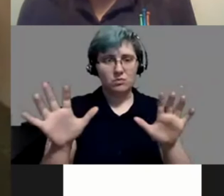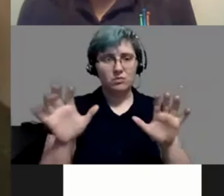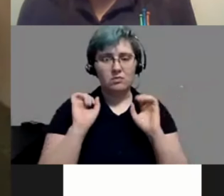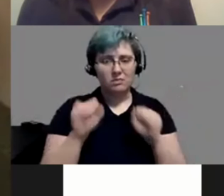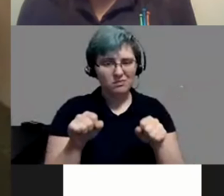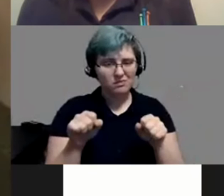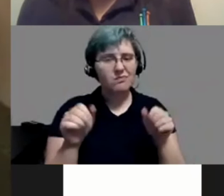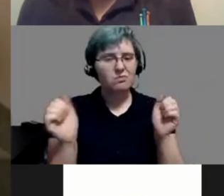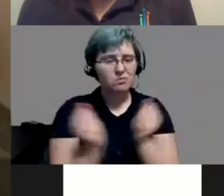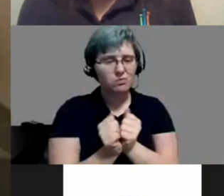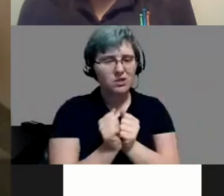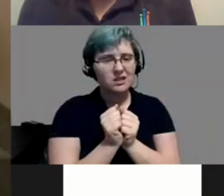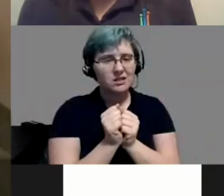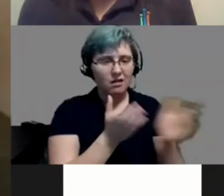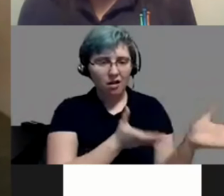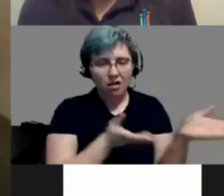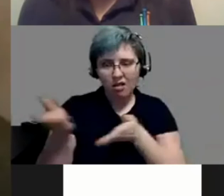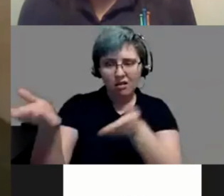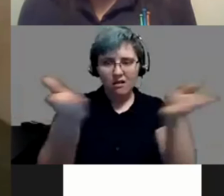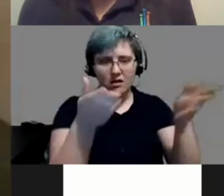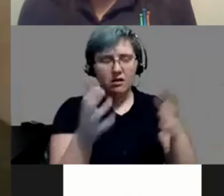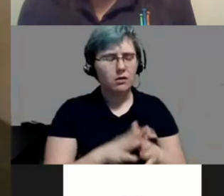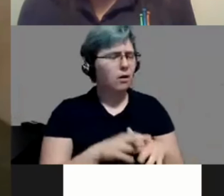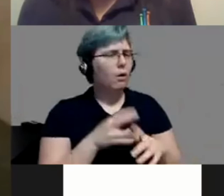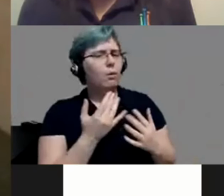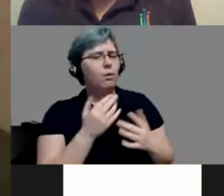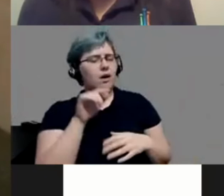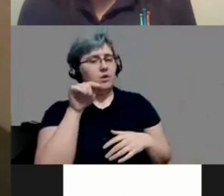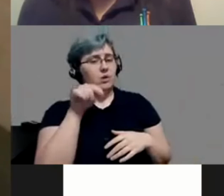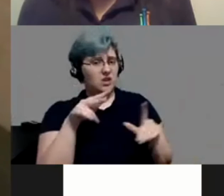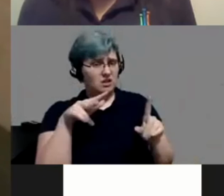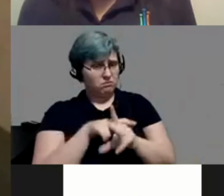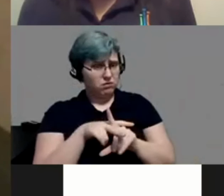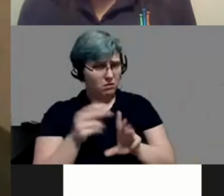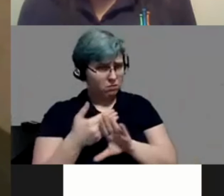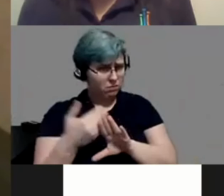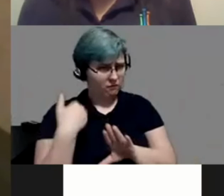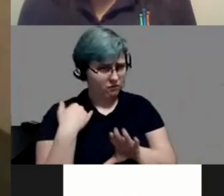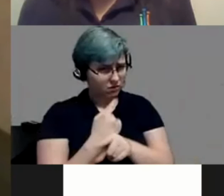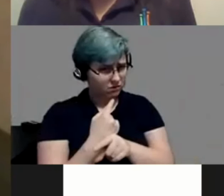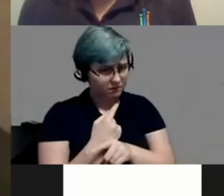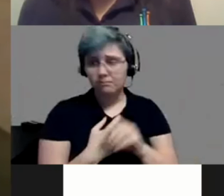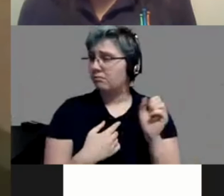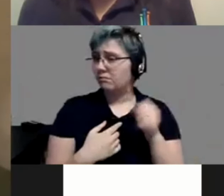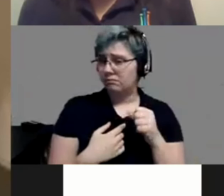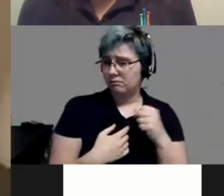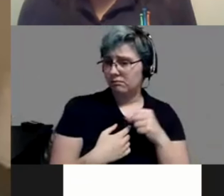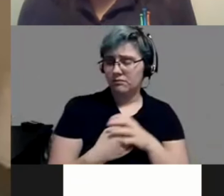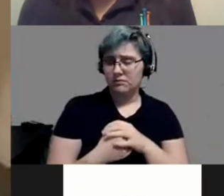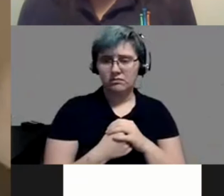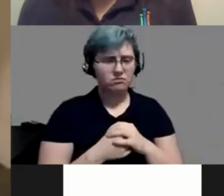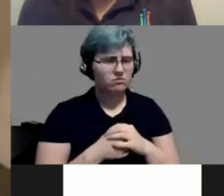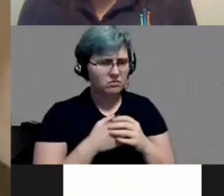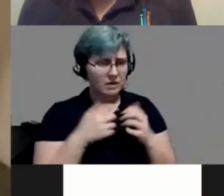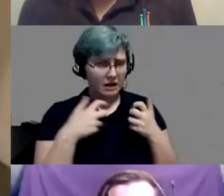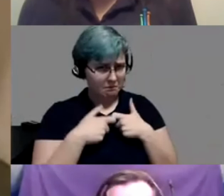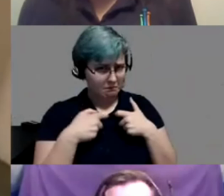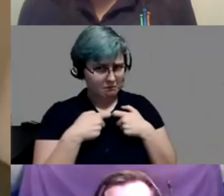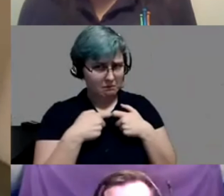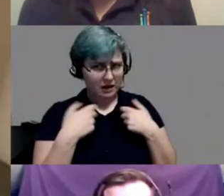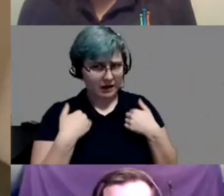So this was plugged in before, right? Yeah. And then, so it's got a battery in it? Yep. This is really,